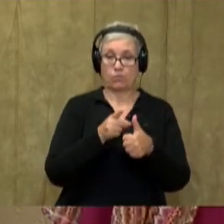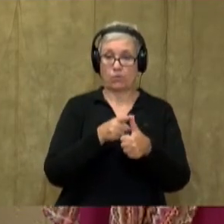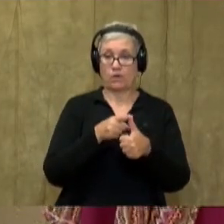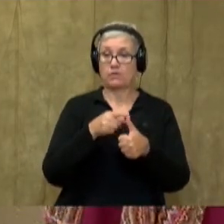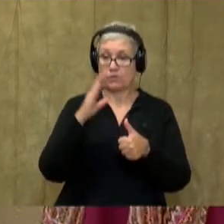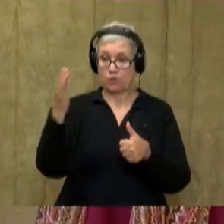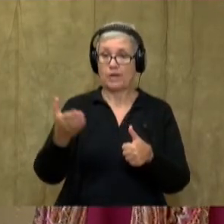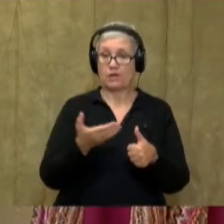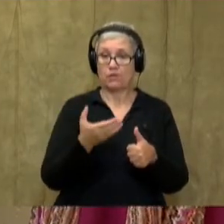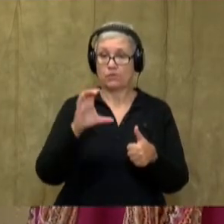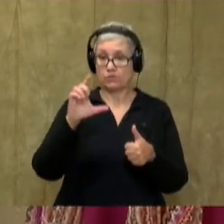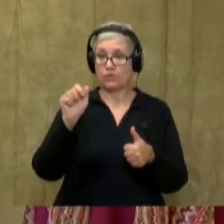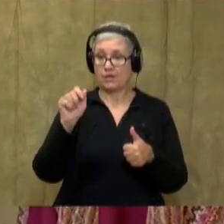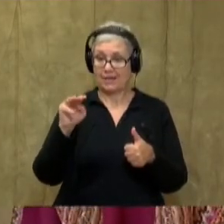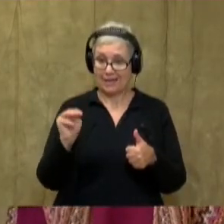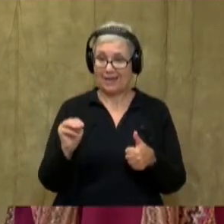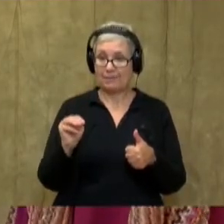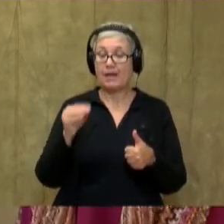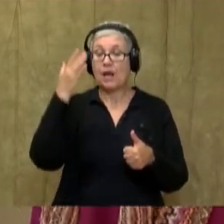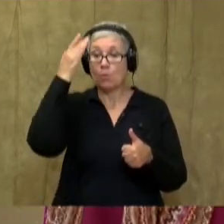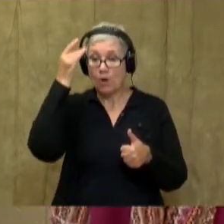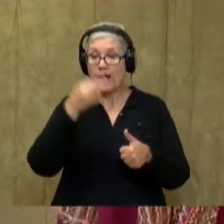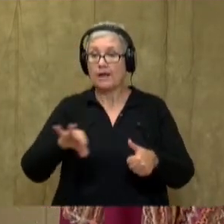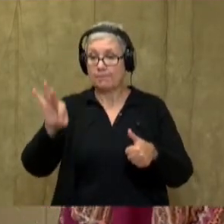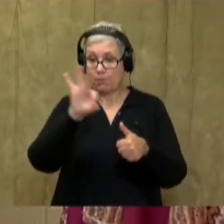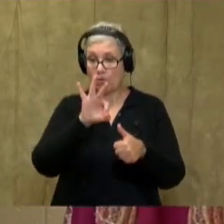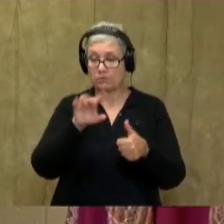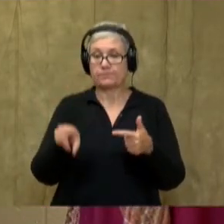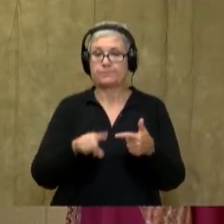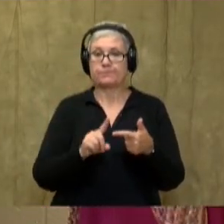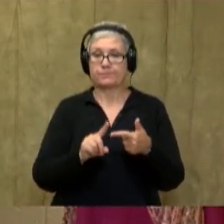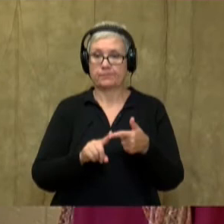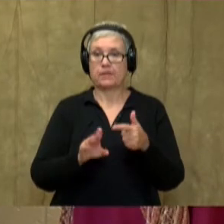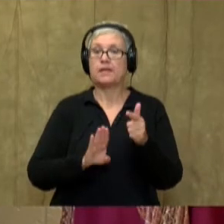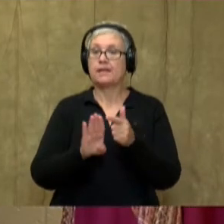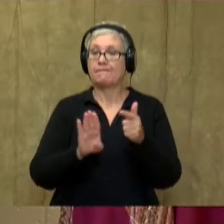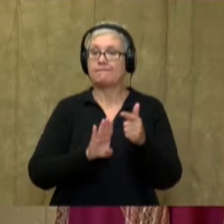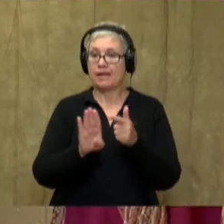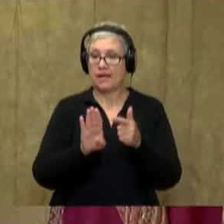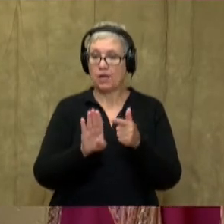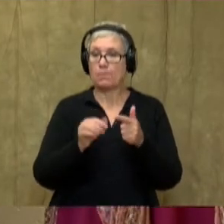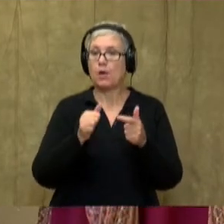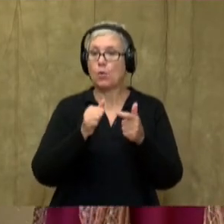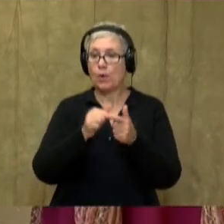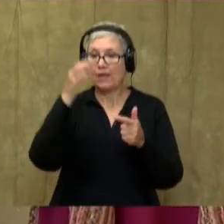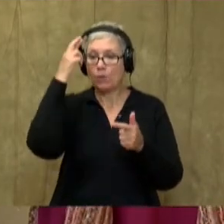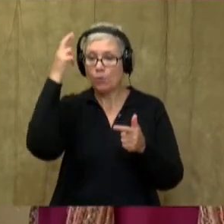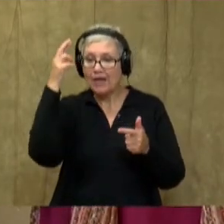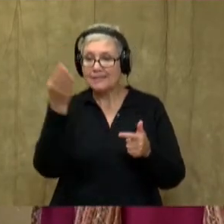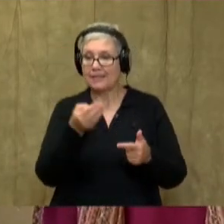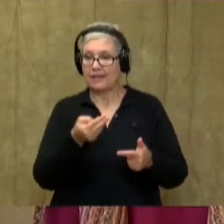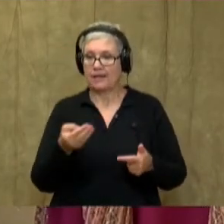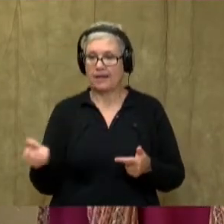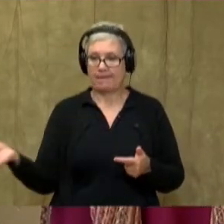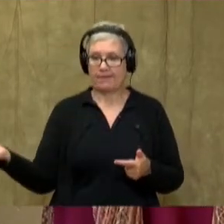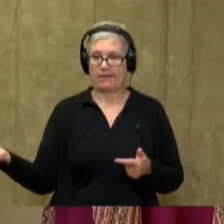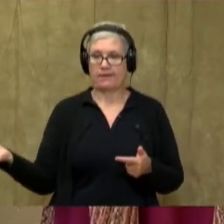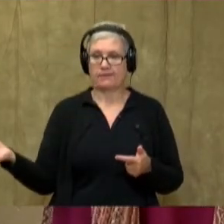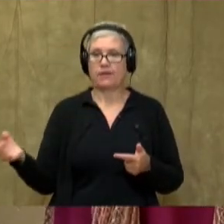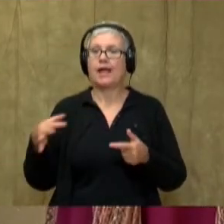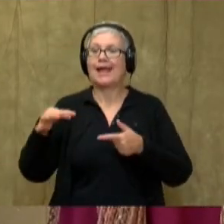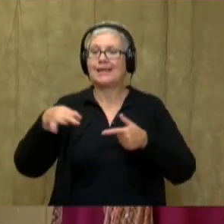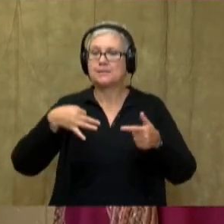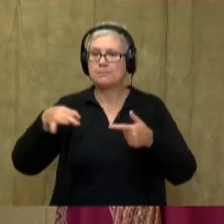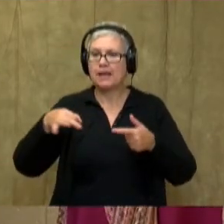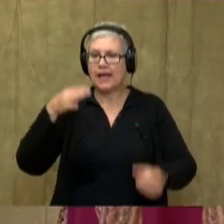your significance. Okay, its significance. Develop your claim with reasoning and with evidence. Remember to explain